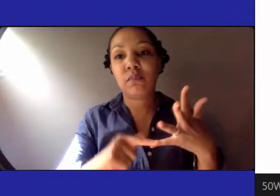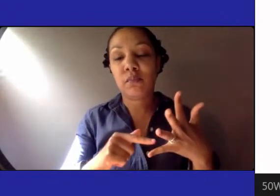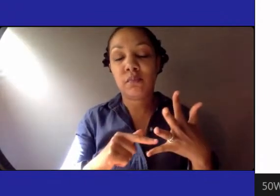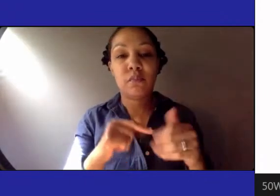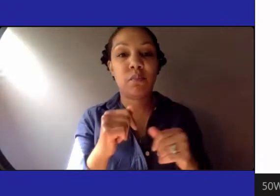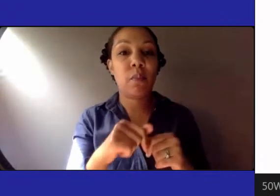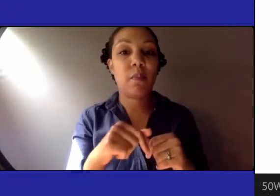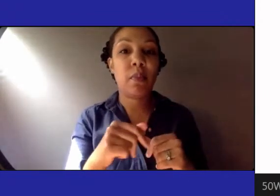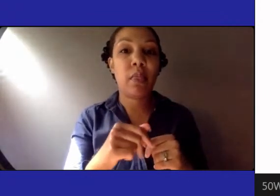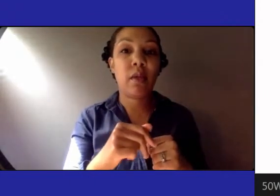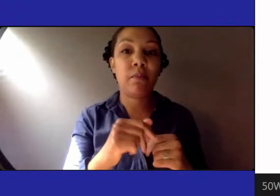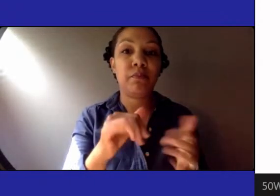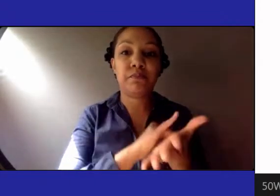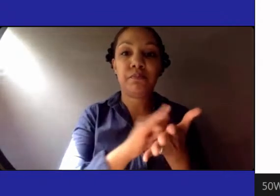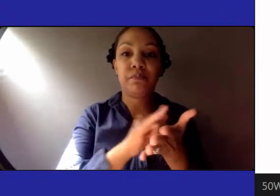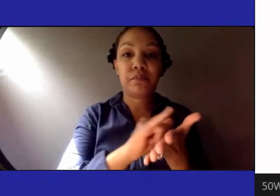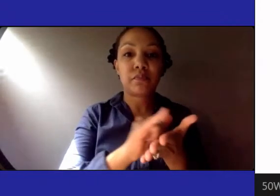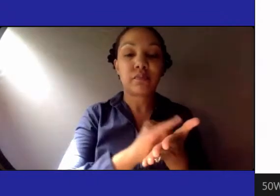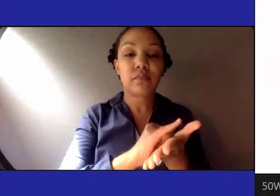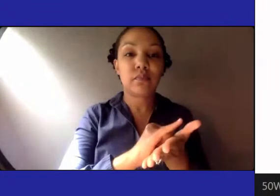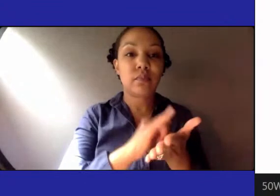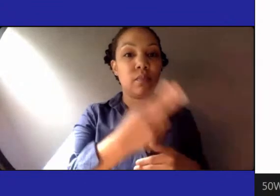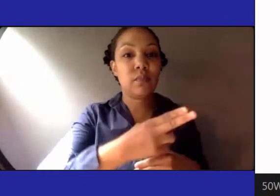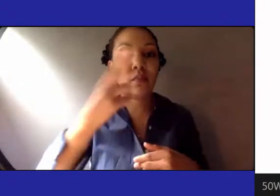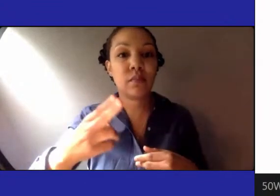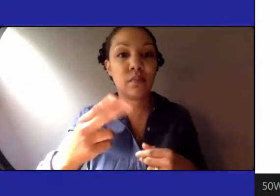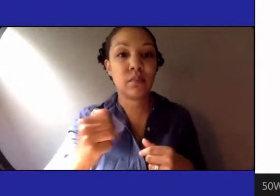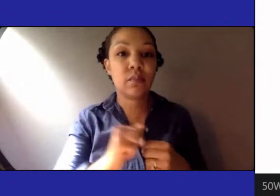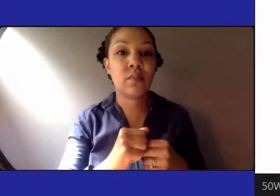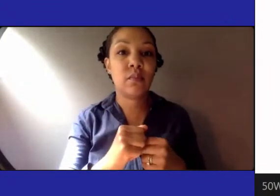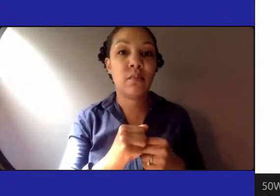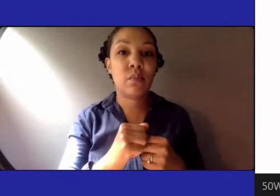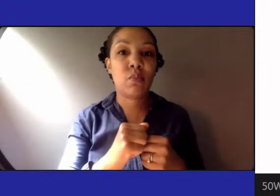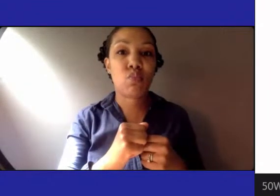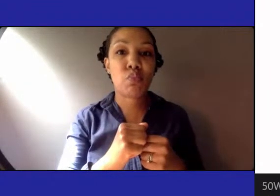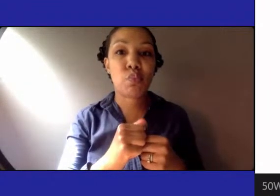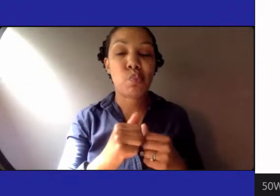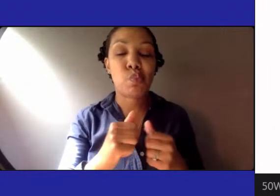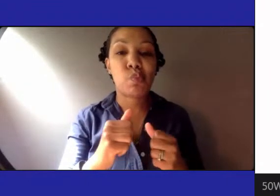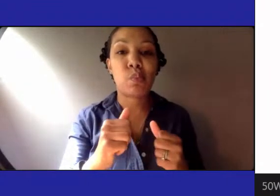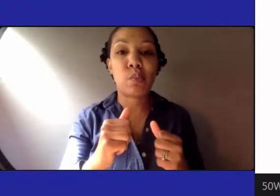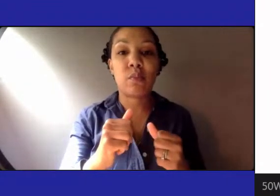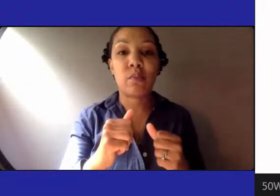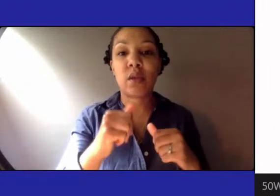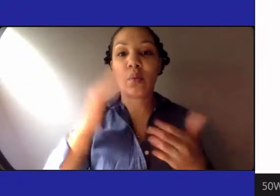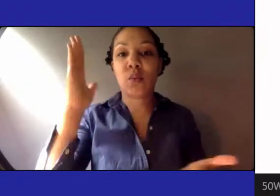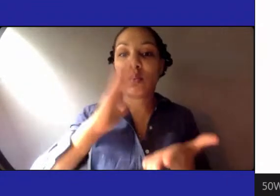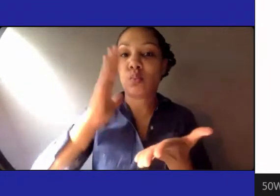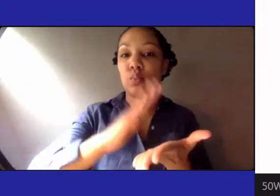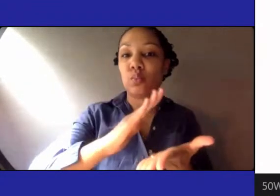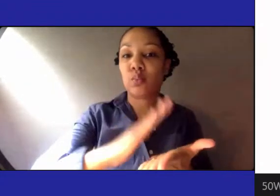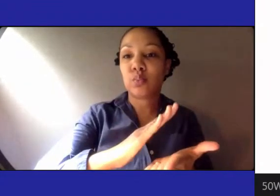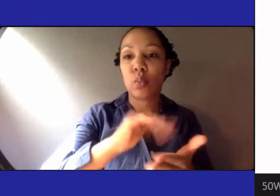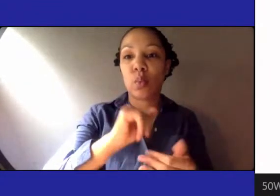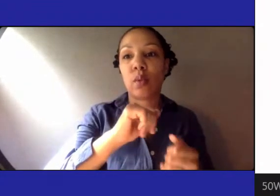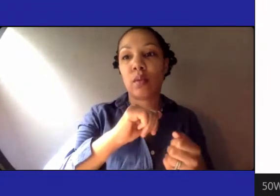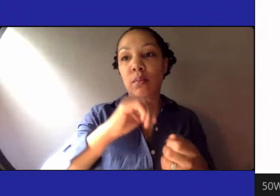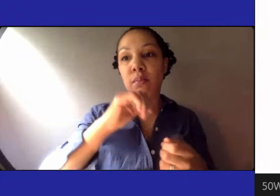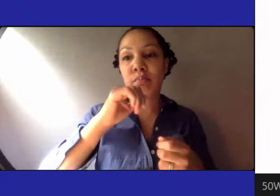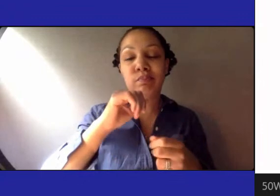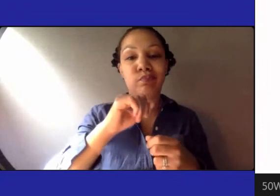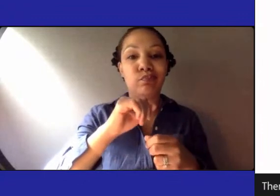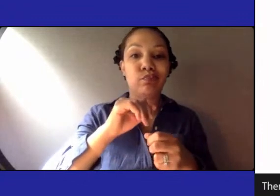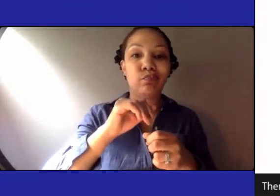commitment to identifying opportunities for reducing racism's impact in clinical care, education and